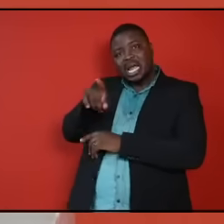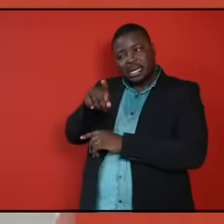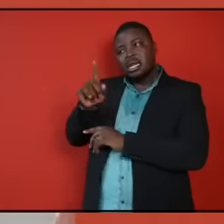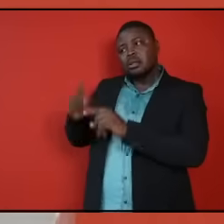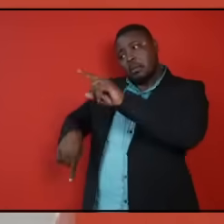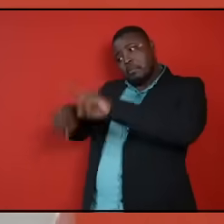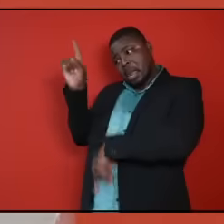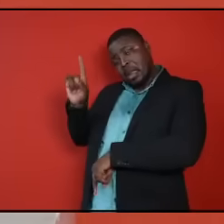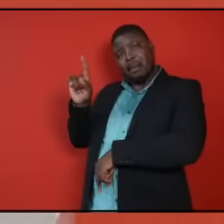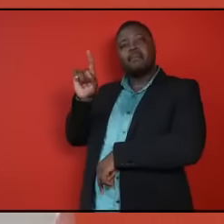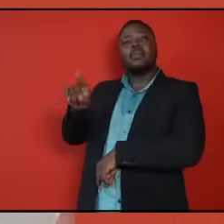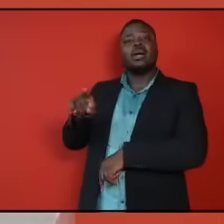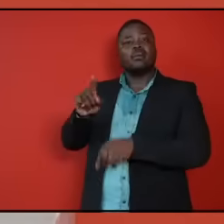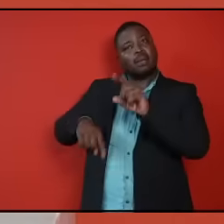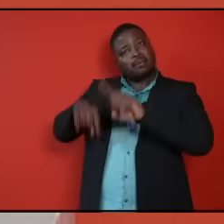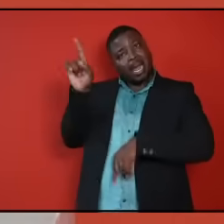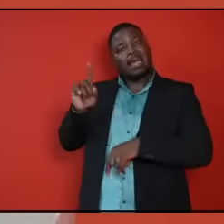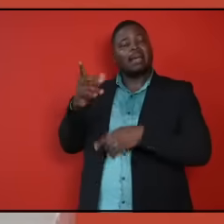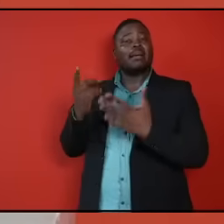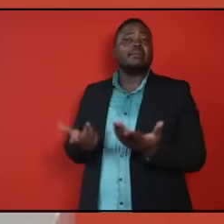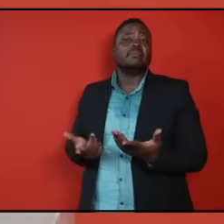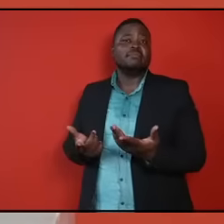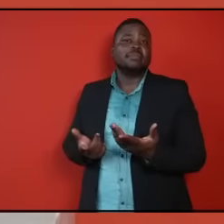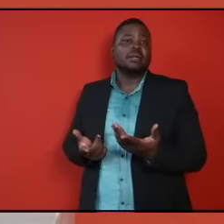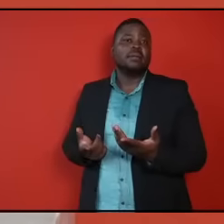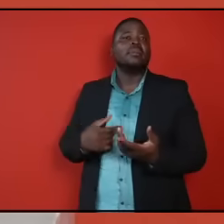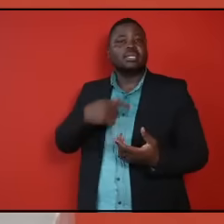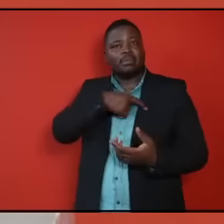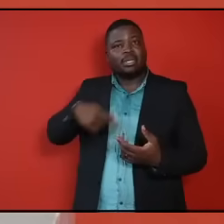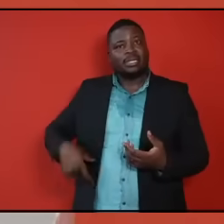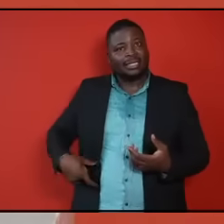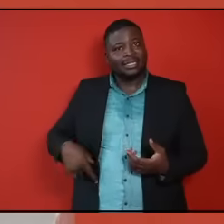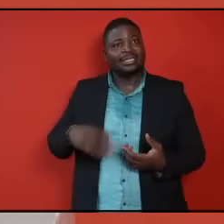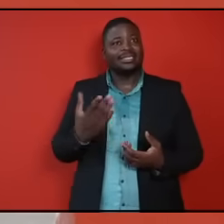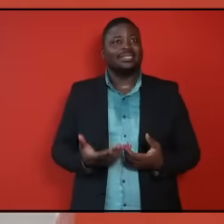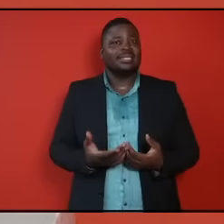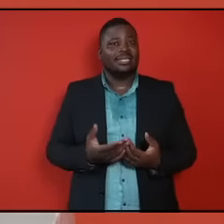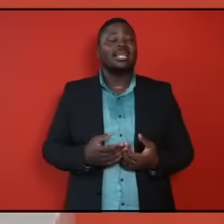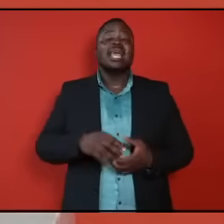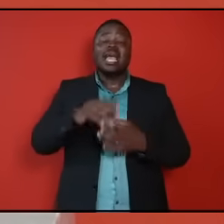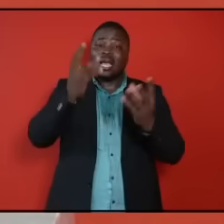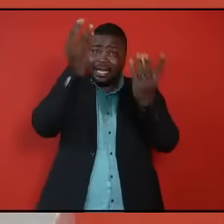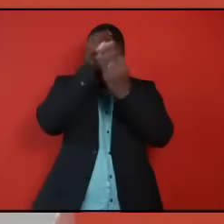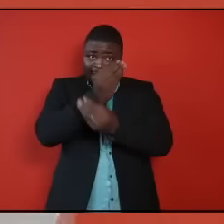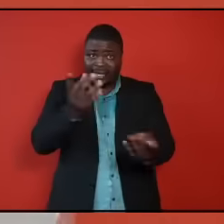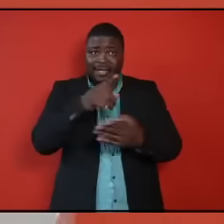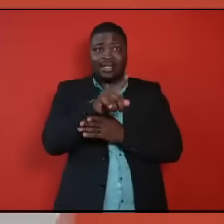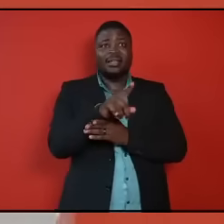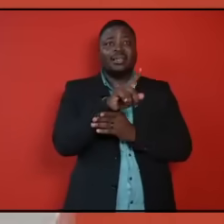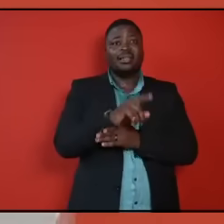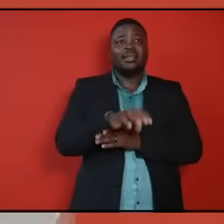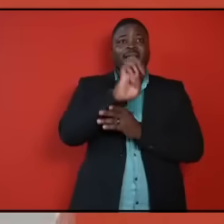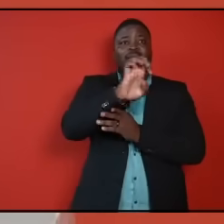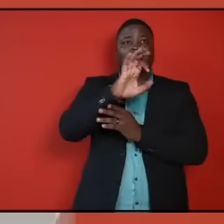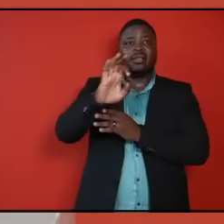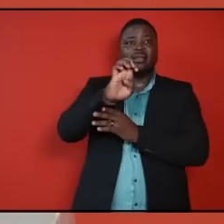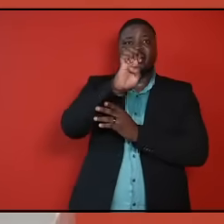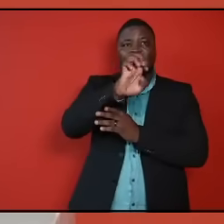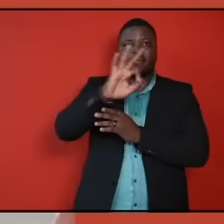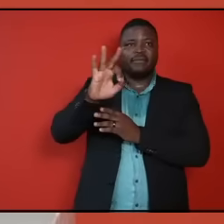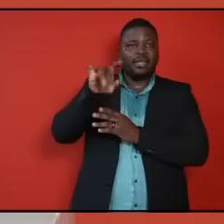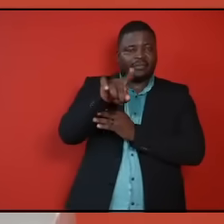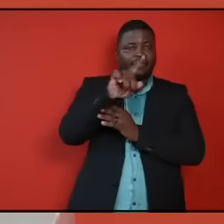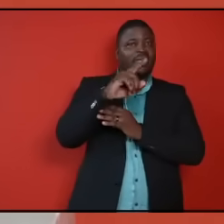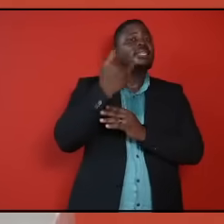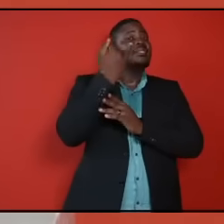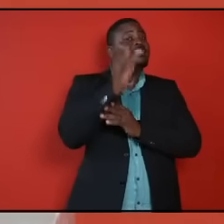retired president. Will never get tired. I told you that for as long as the EFF is still alive,